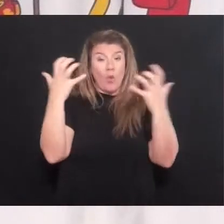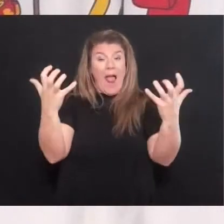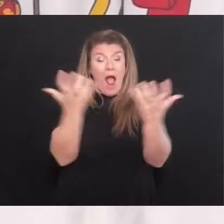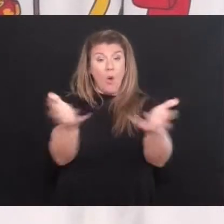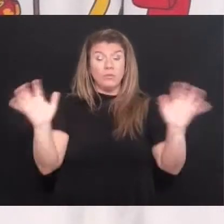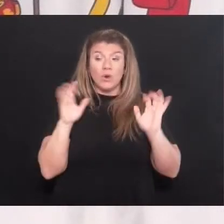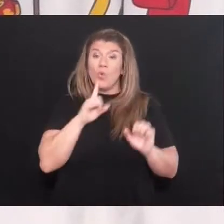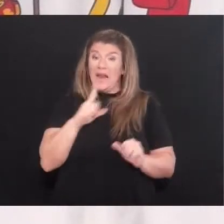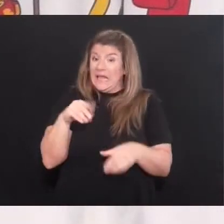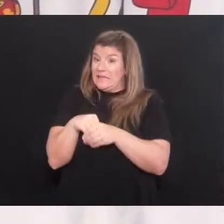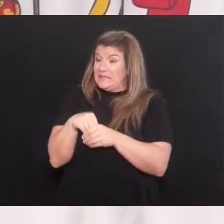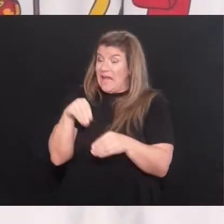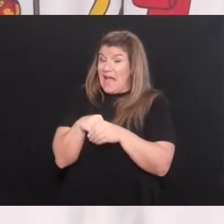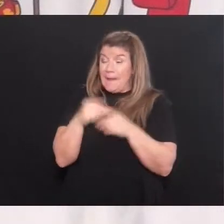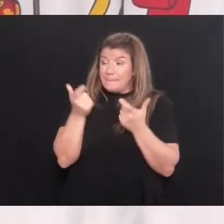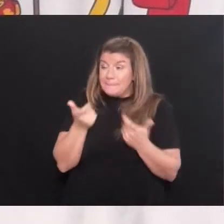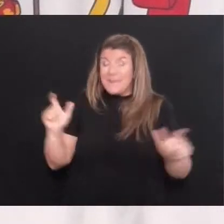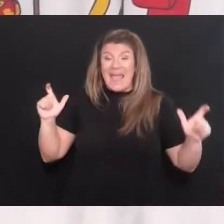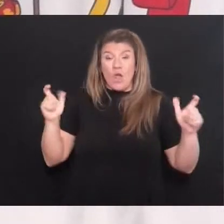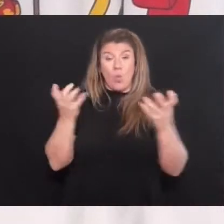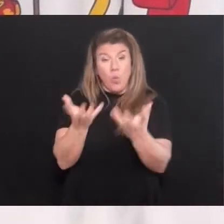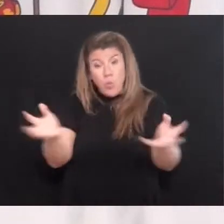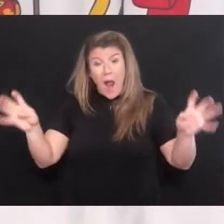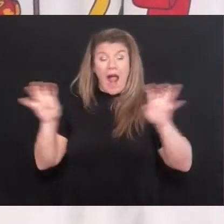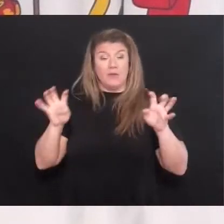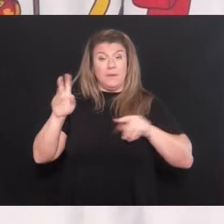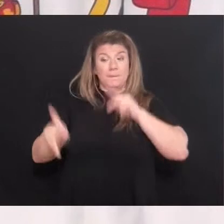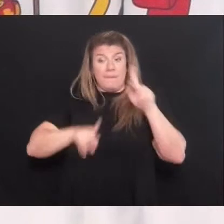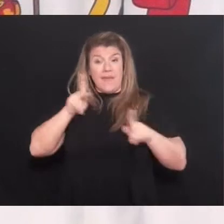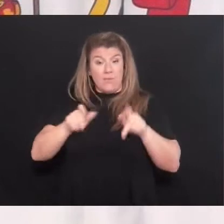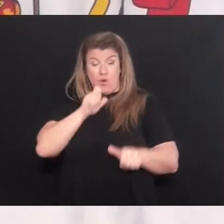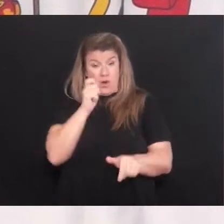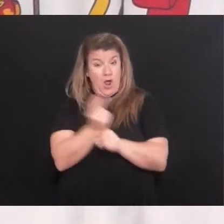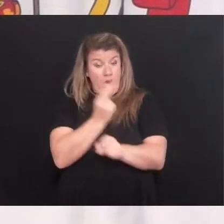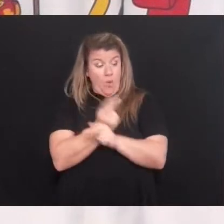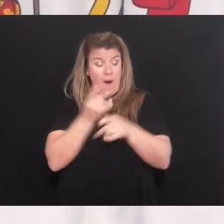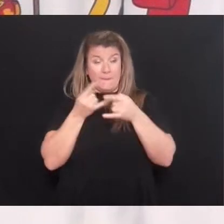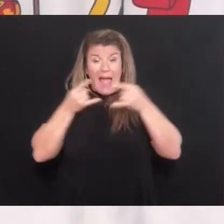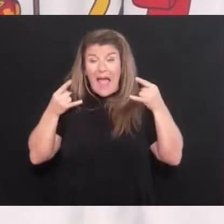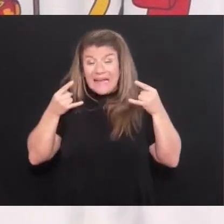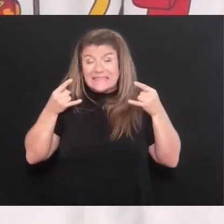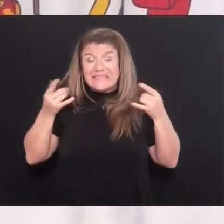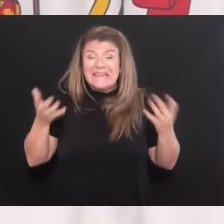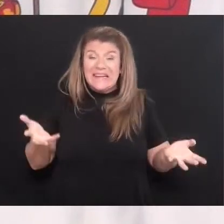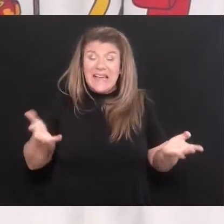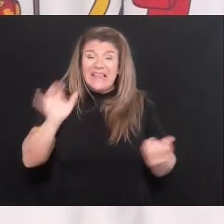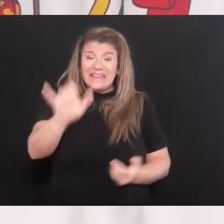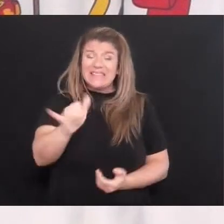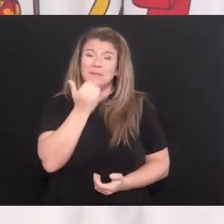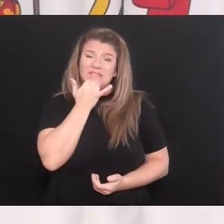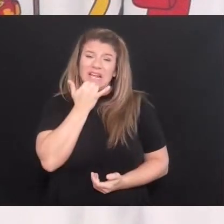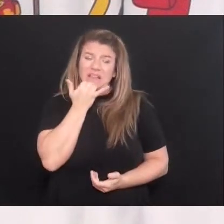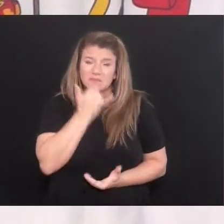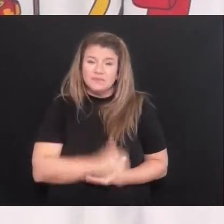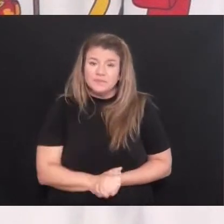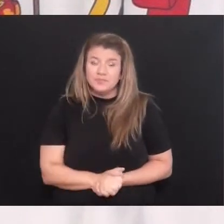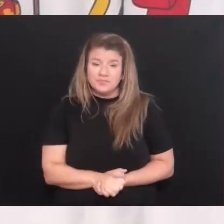indoors, and you're in a big crowd of people and everything, and you don't have a mask on, you're probably making a big mistake.